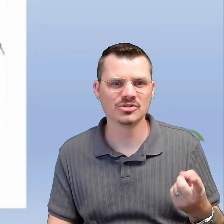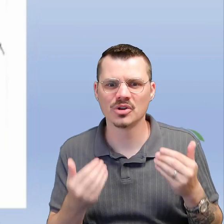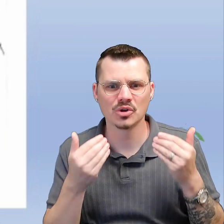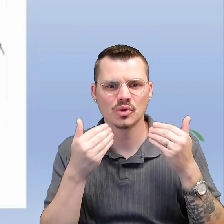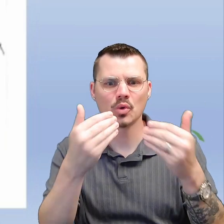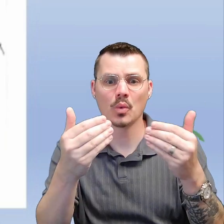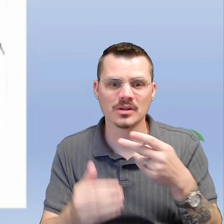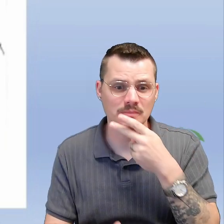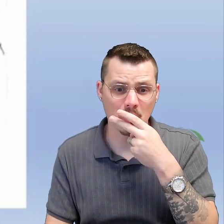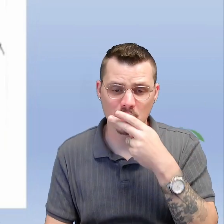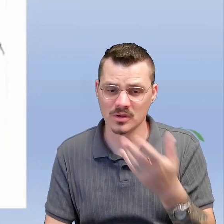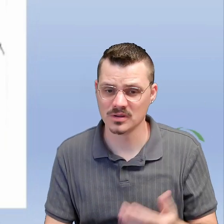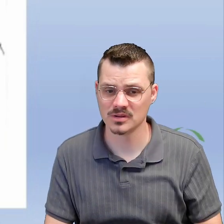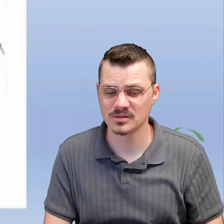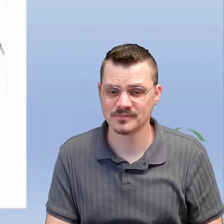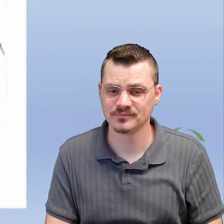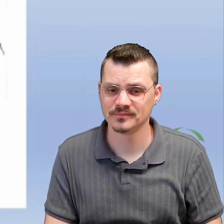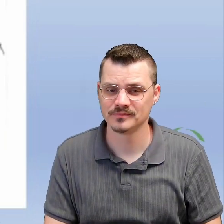smoke.